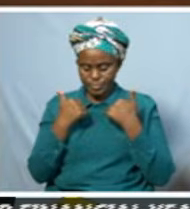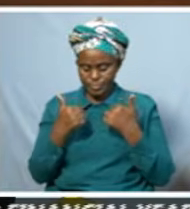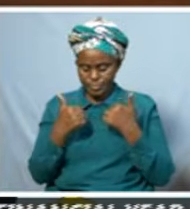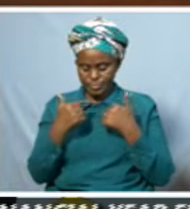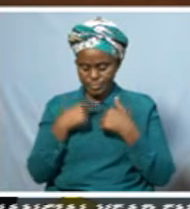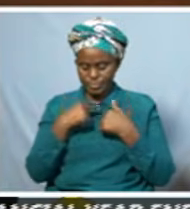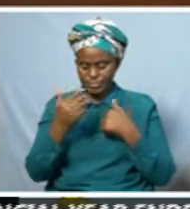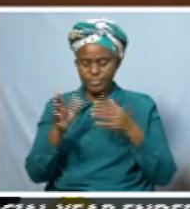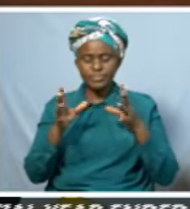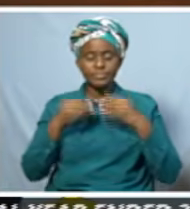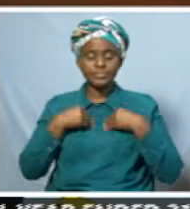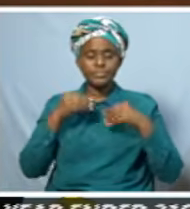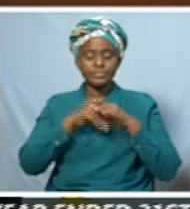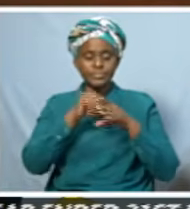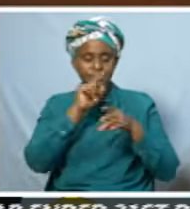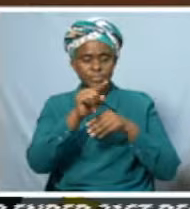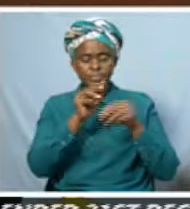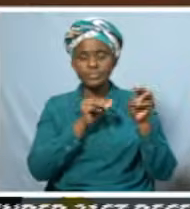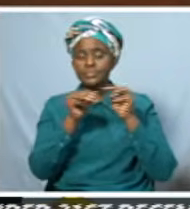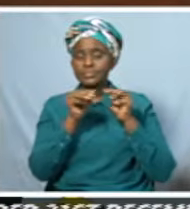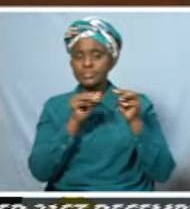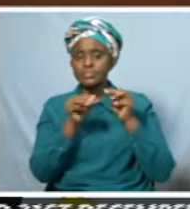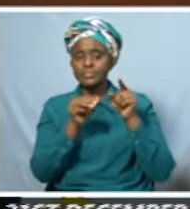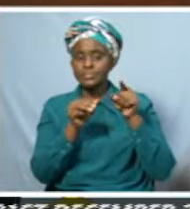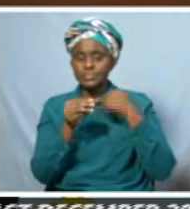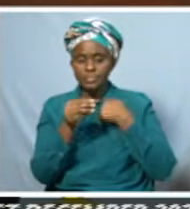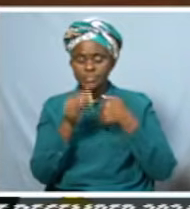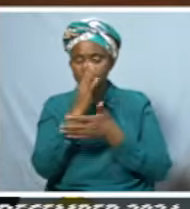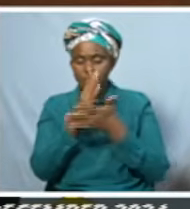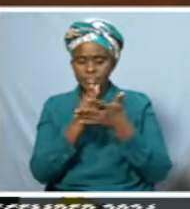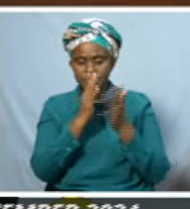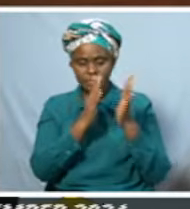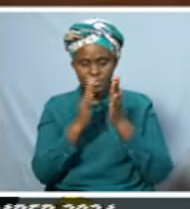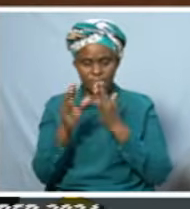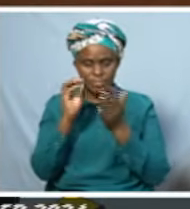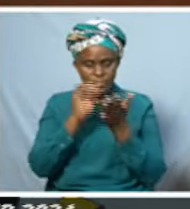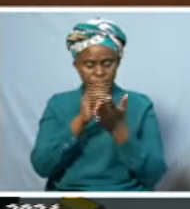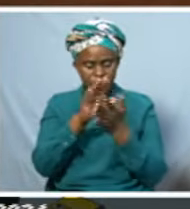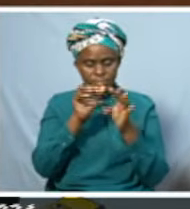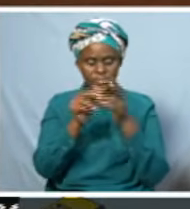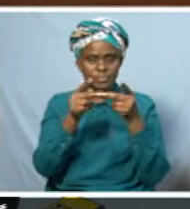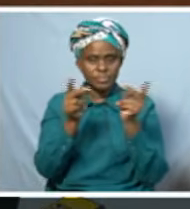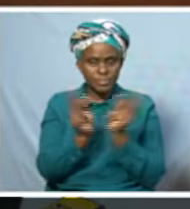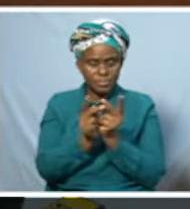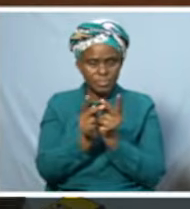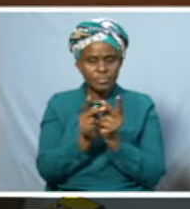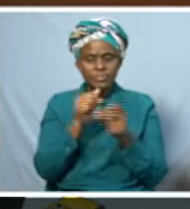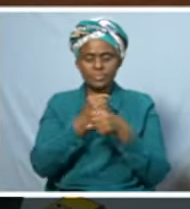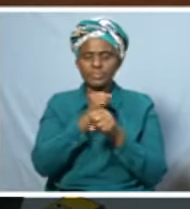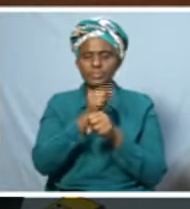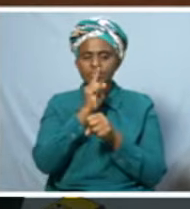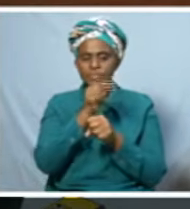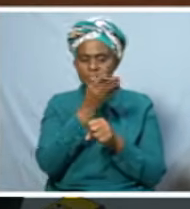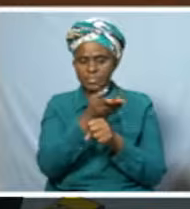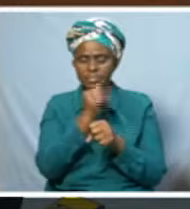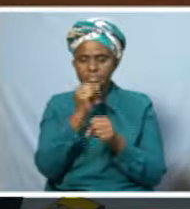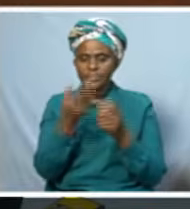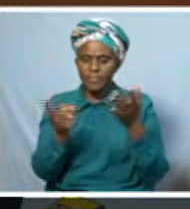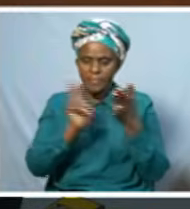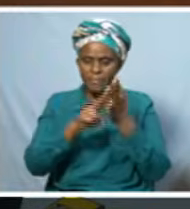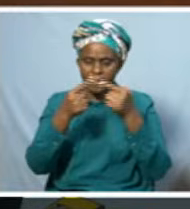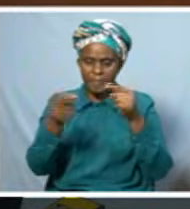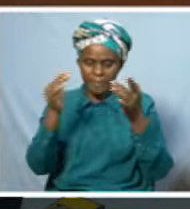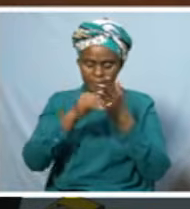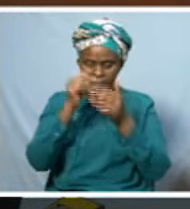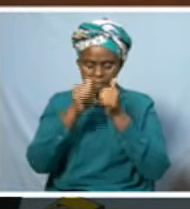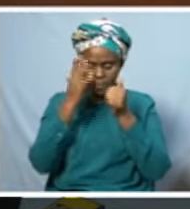is there acknowledgement on the part of management that there are certain systems they have to put in place to ensure that this doesn't happen again?